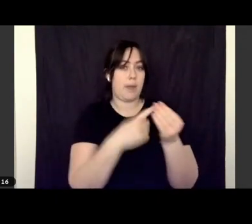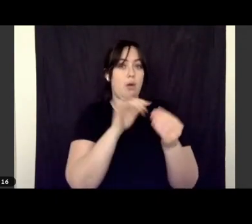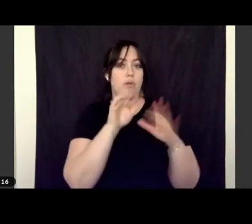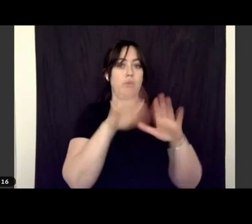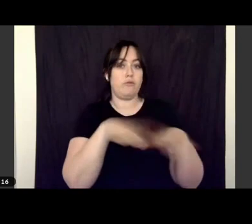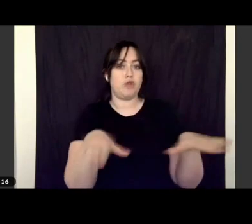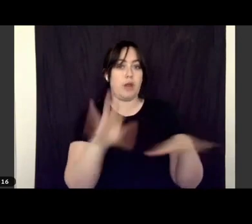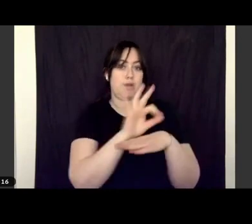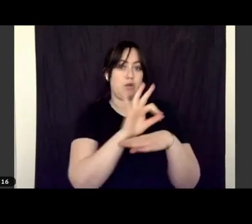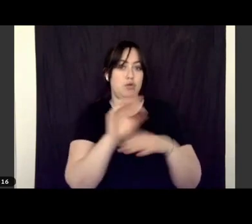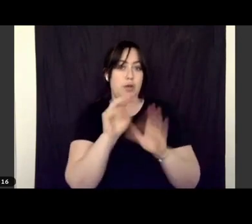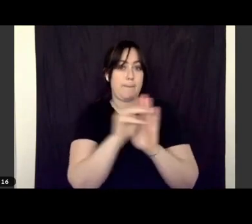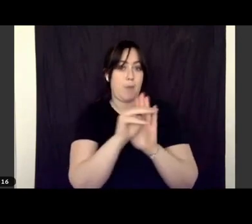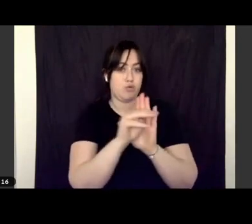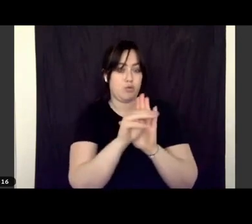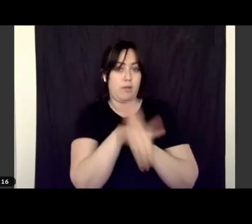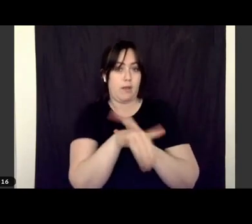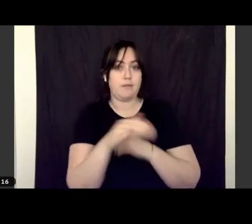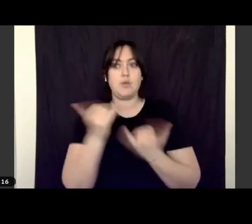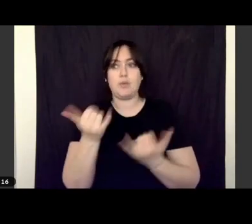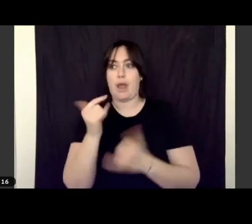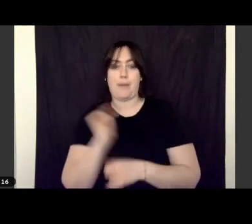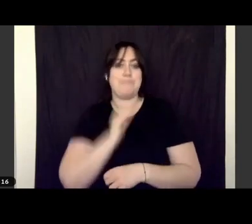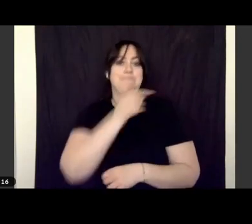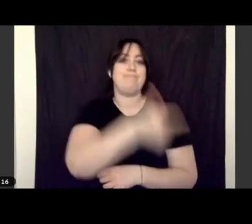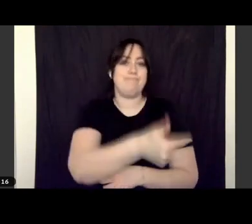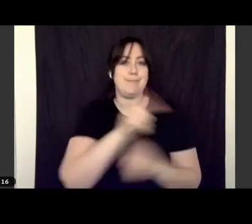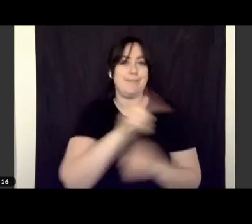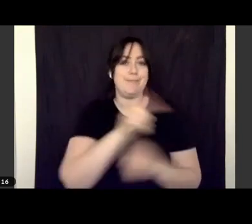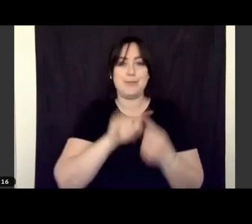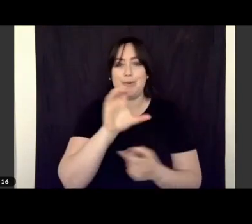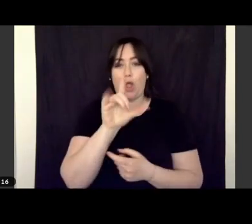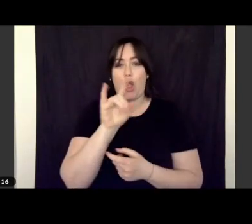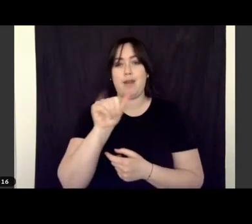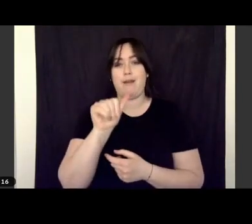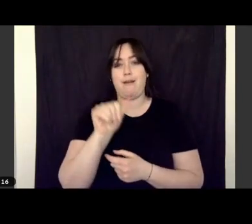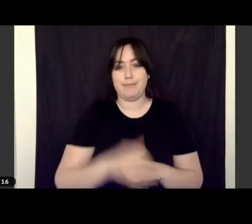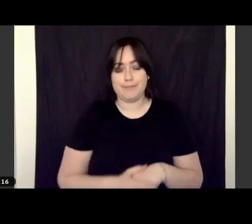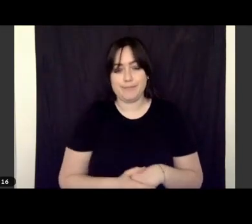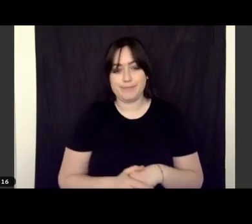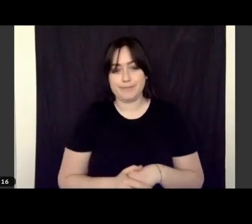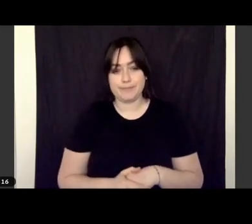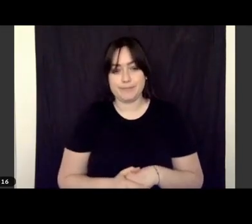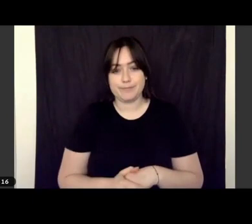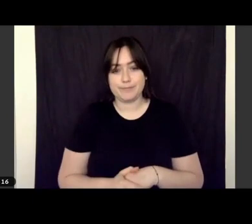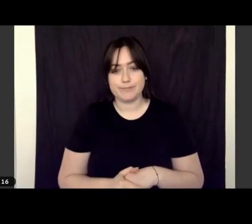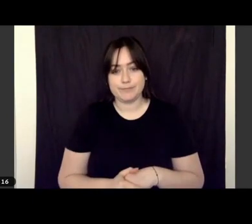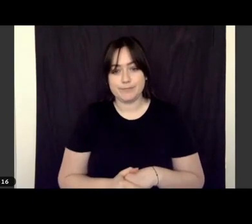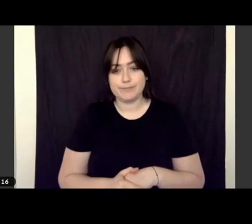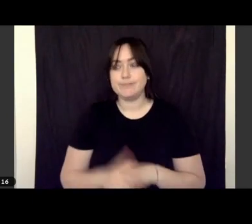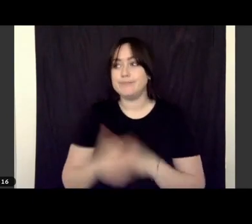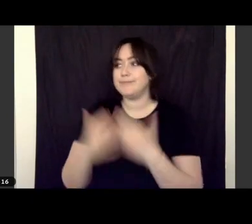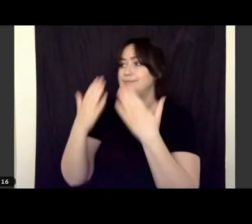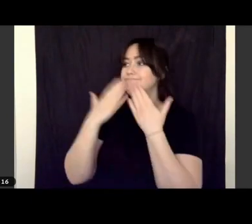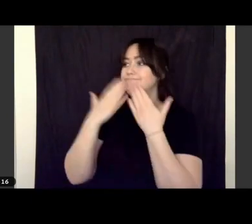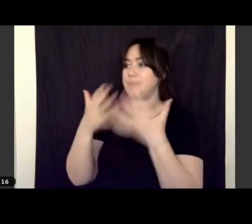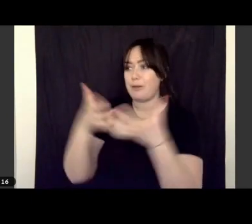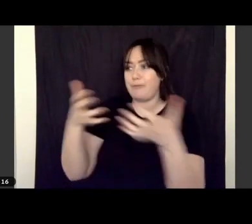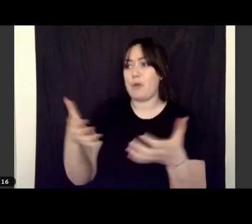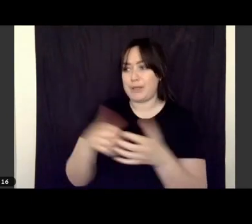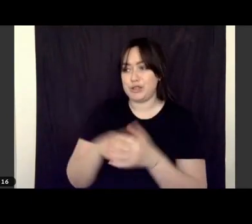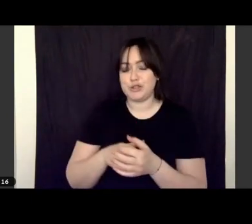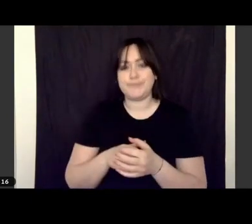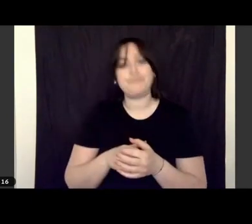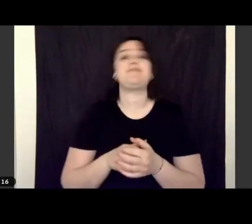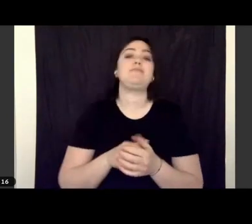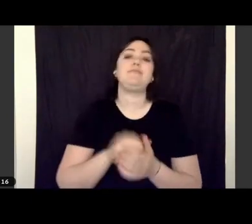child functioning module is. So now I'm going to hand it over to you, Claudia. Thank you very much, Dan. It